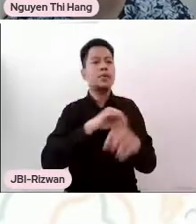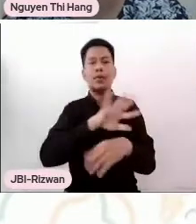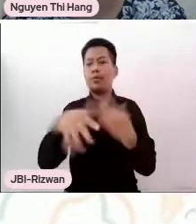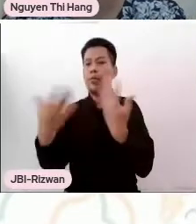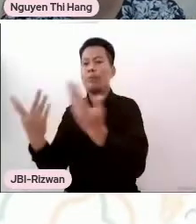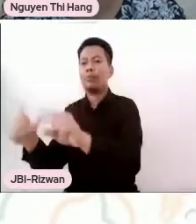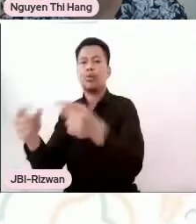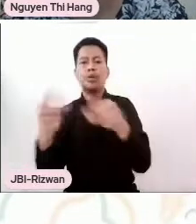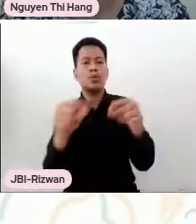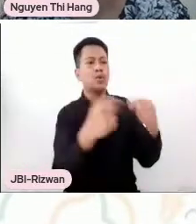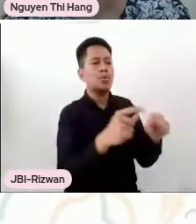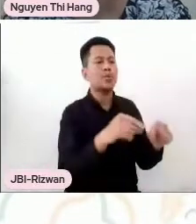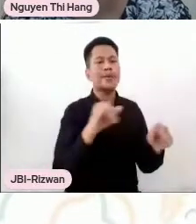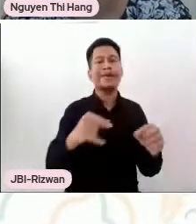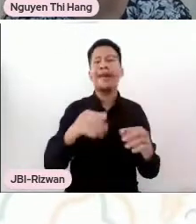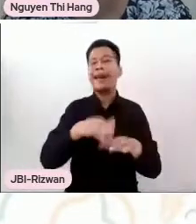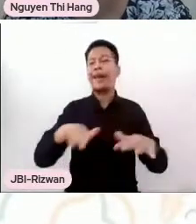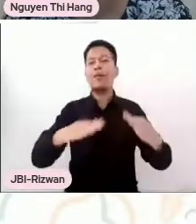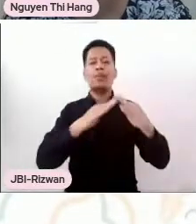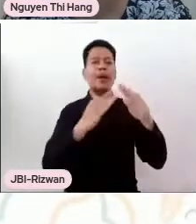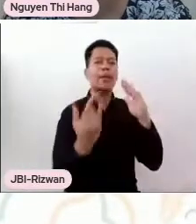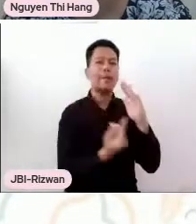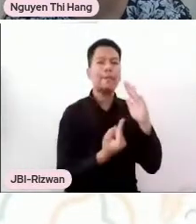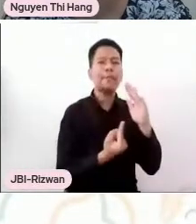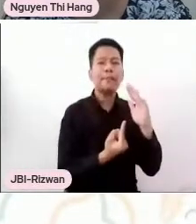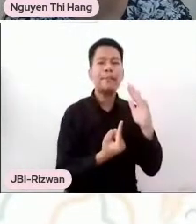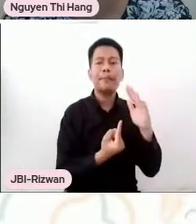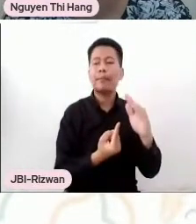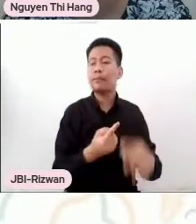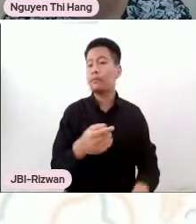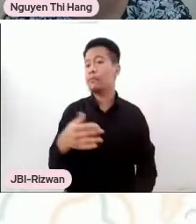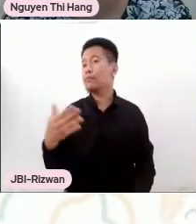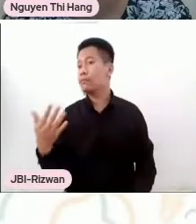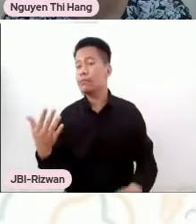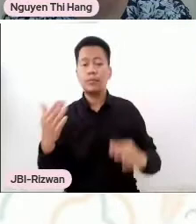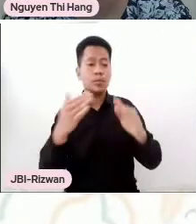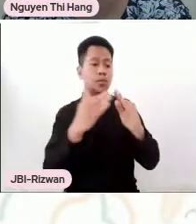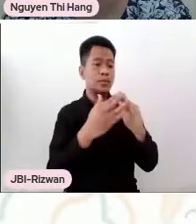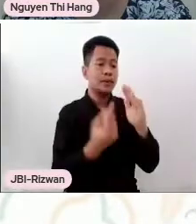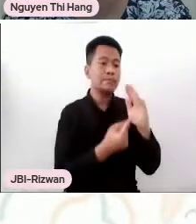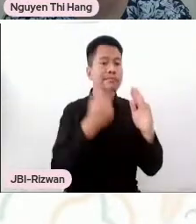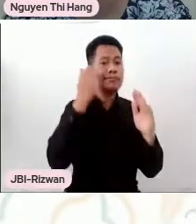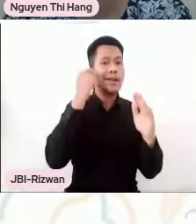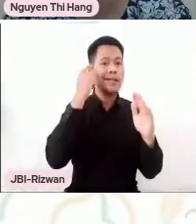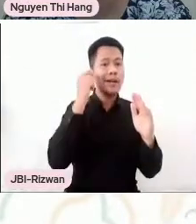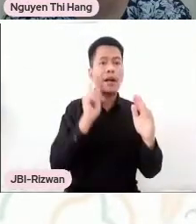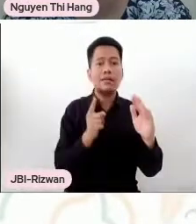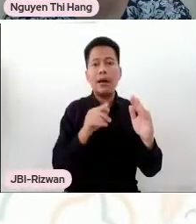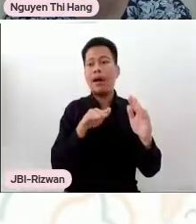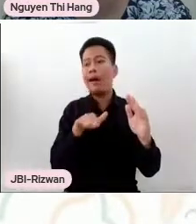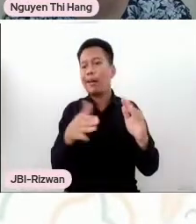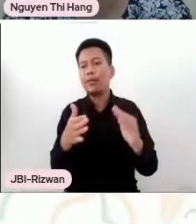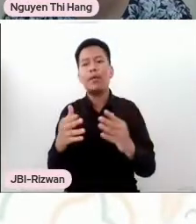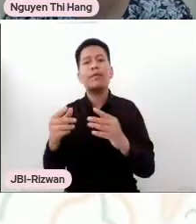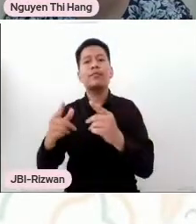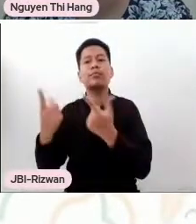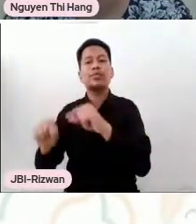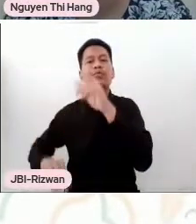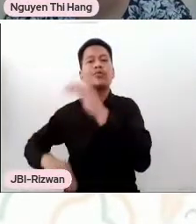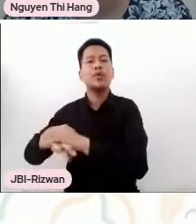berada di rumah. So are they studying at home or it is fully holiday?